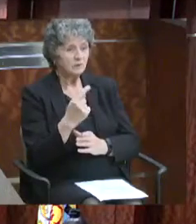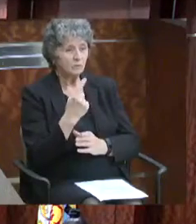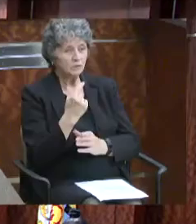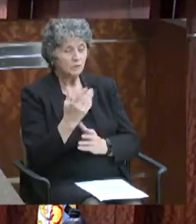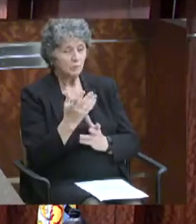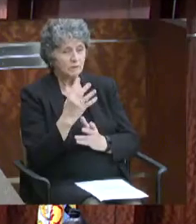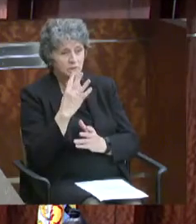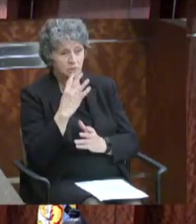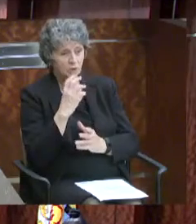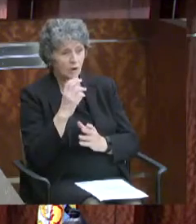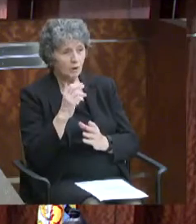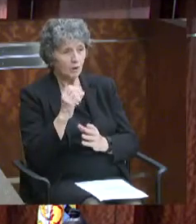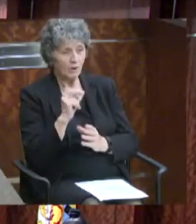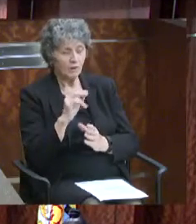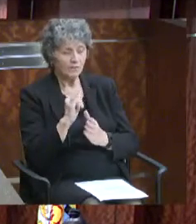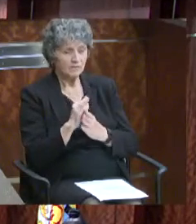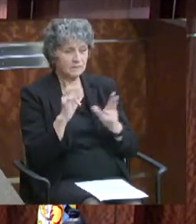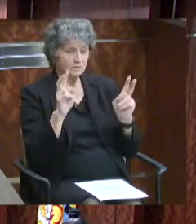this topic?